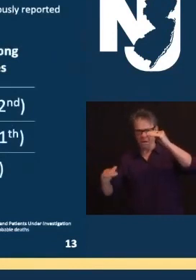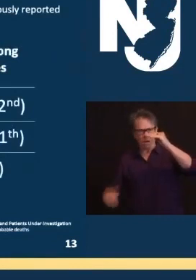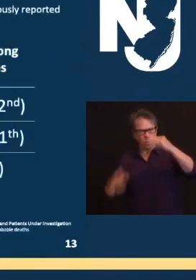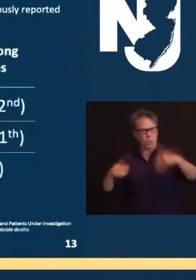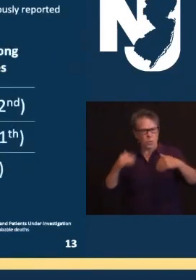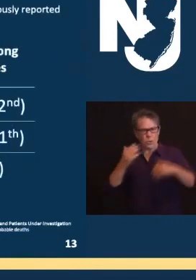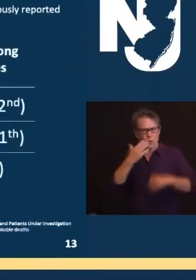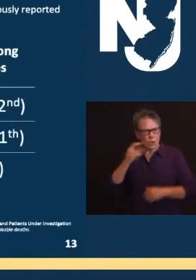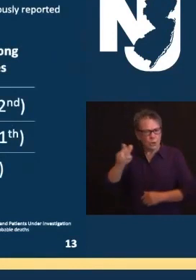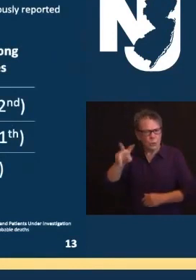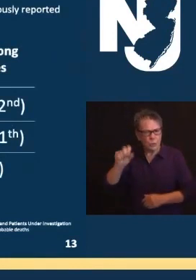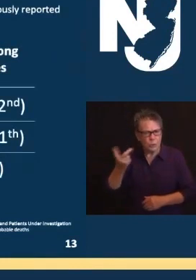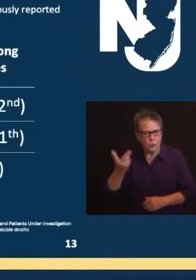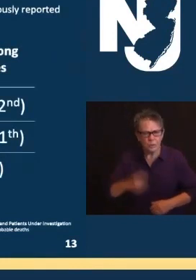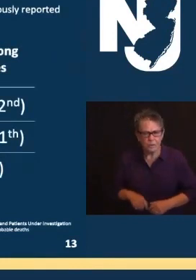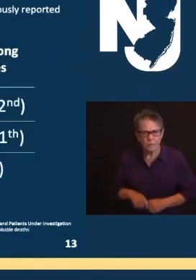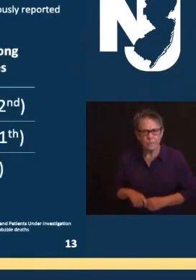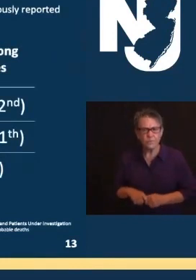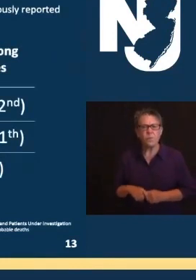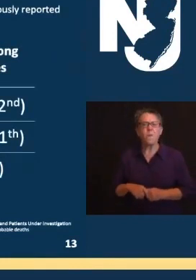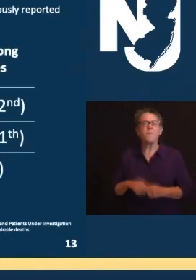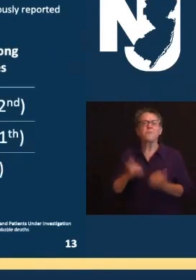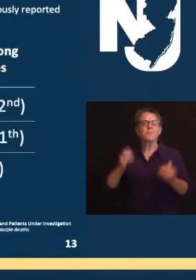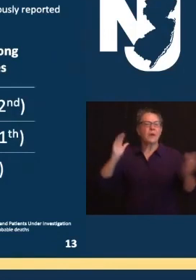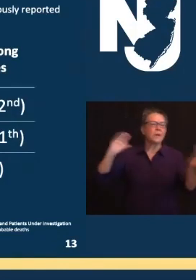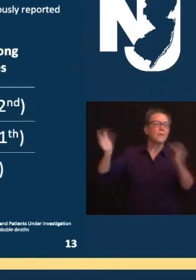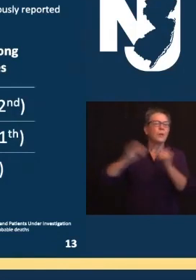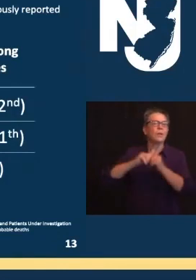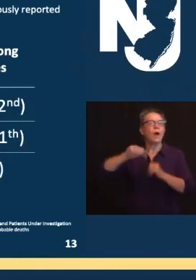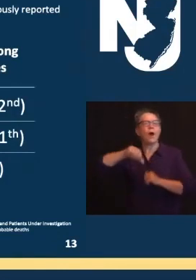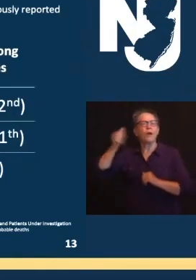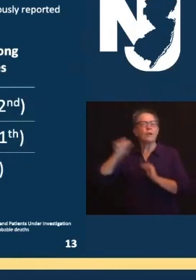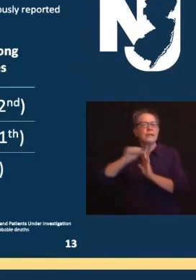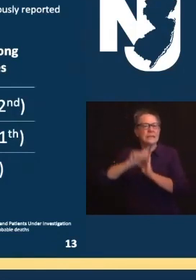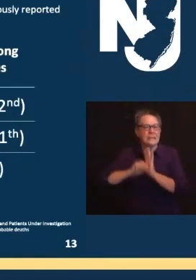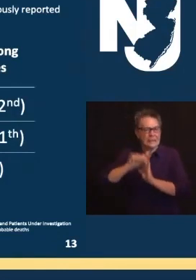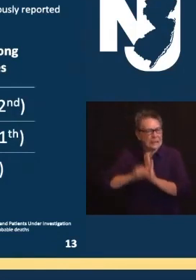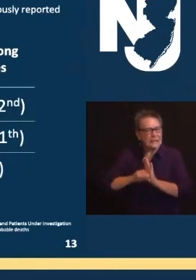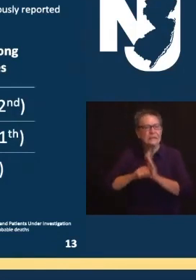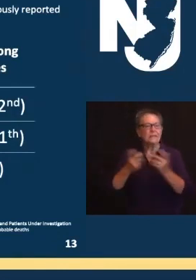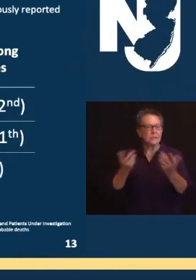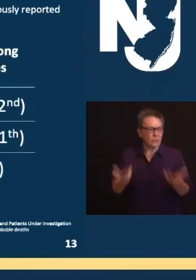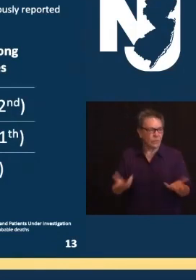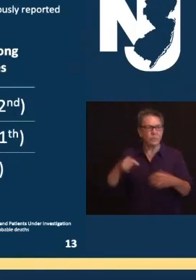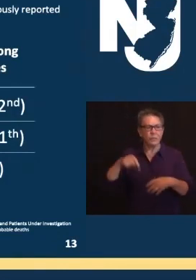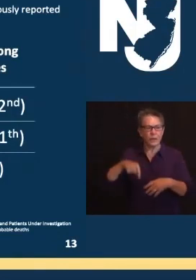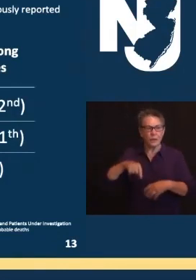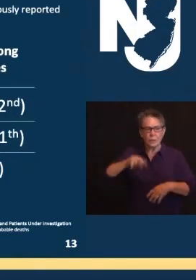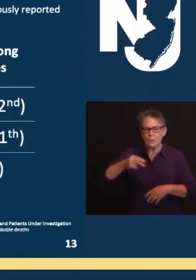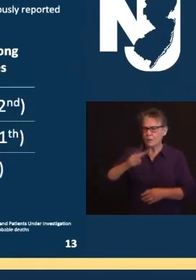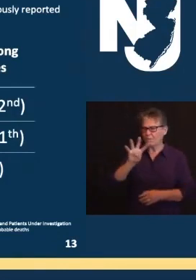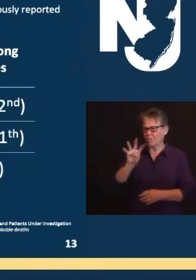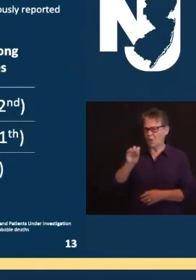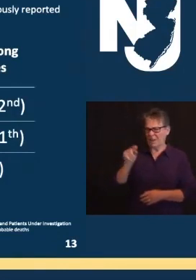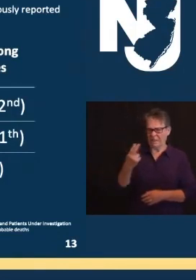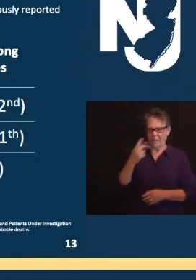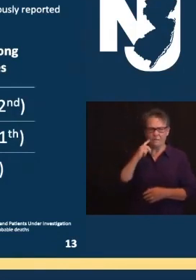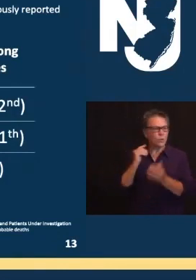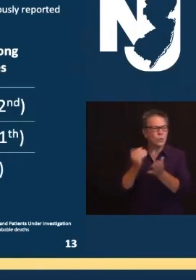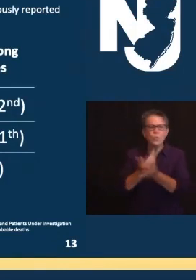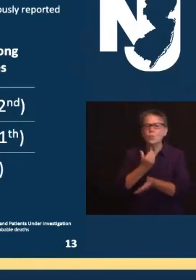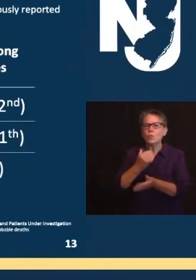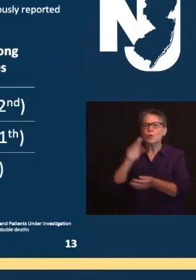for continued vigilance. And they also speak to the need for us all to redouble our efforts on social distancing, especially